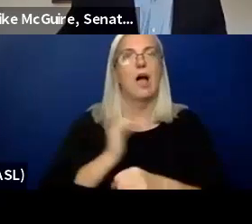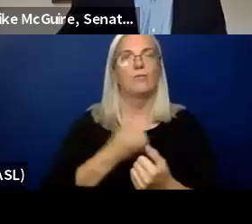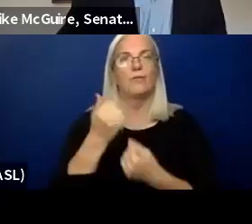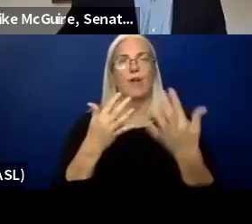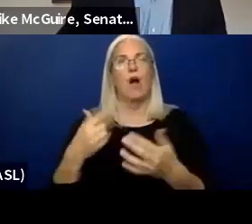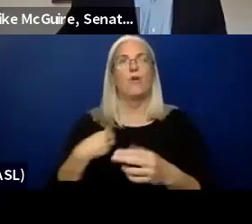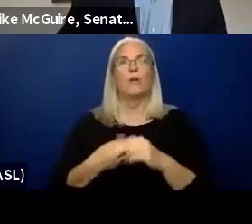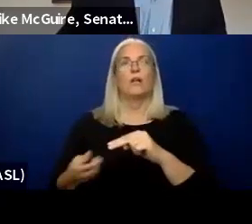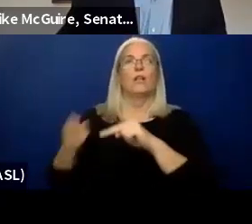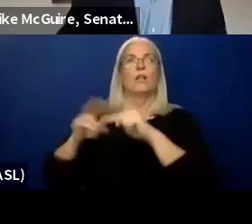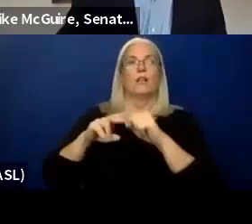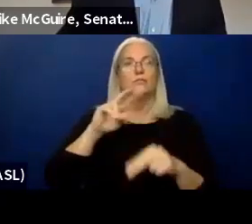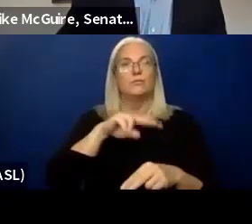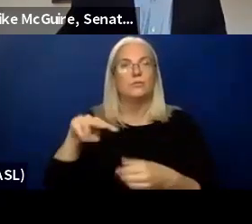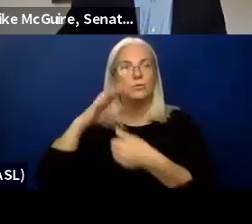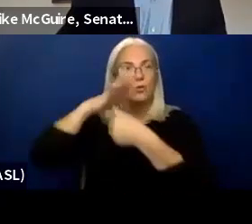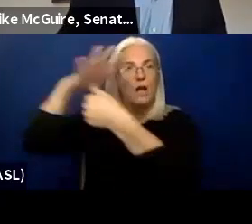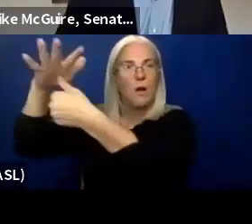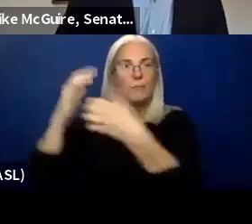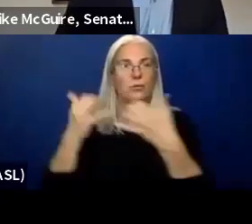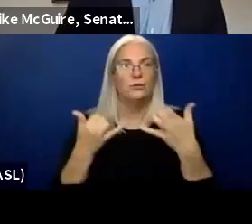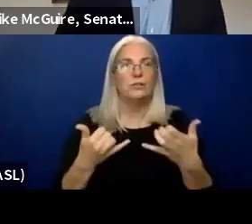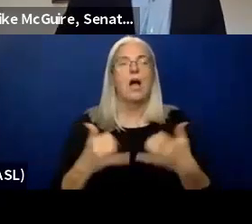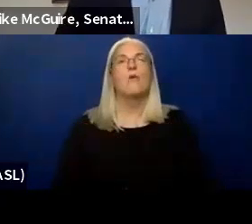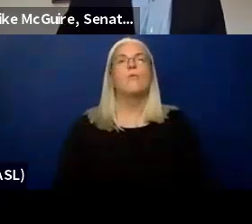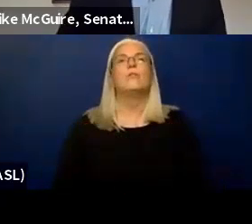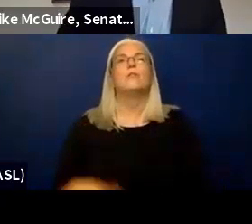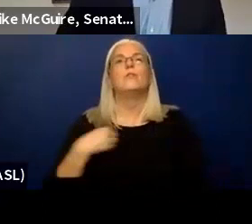quite a few areas that are under evacuation.